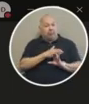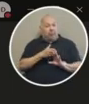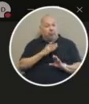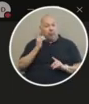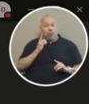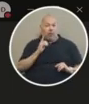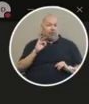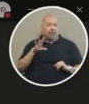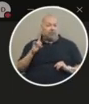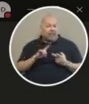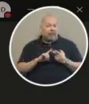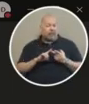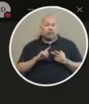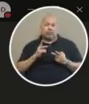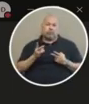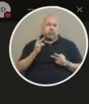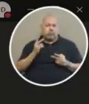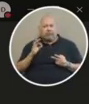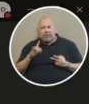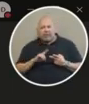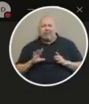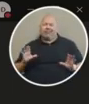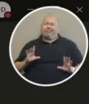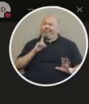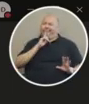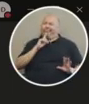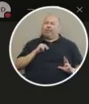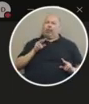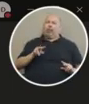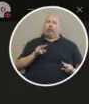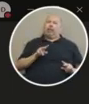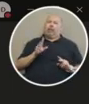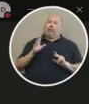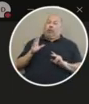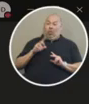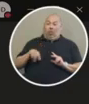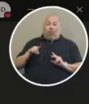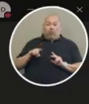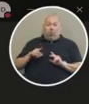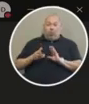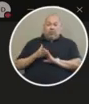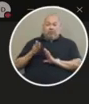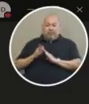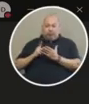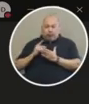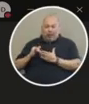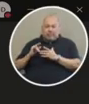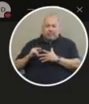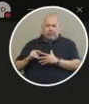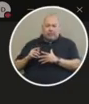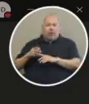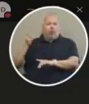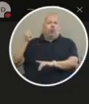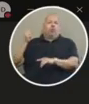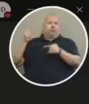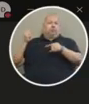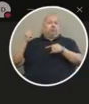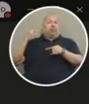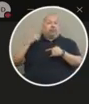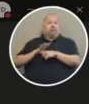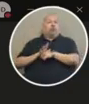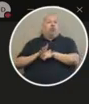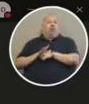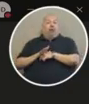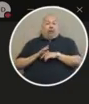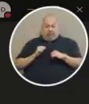1 field or 3 fields, I would simply say that we're looking at suspending those kinds of operations. And then when we are past